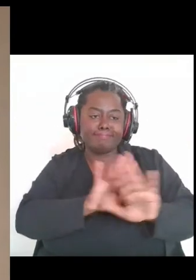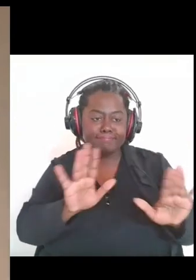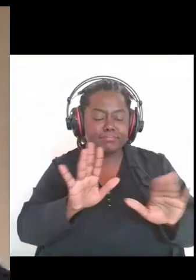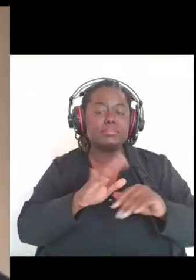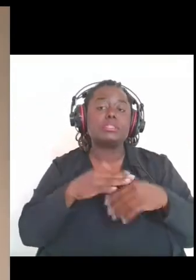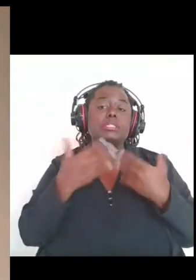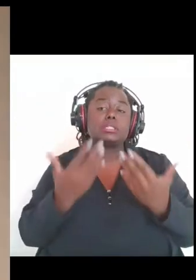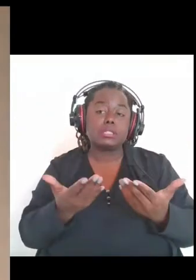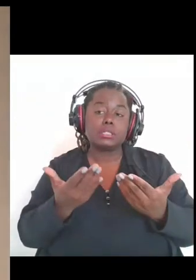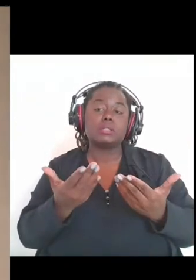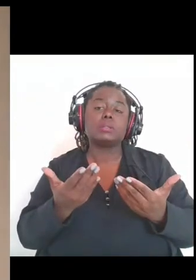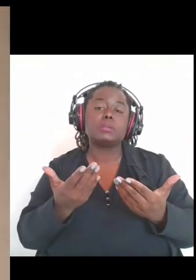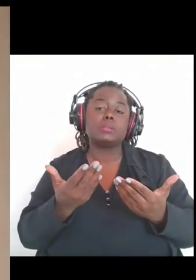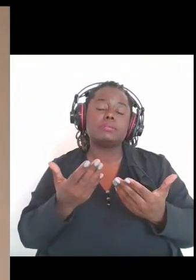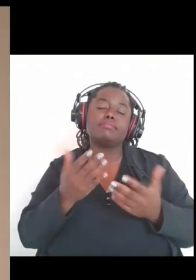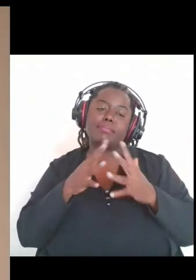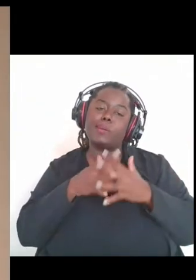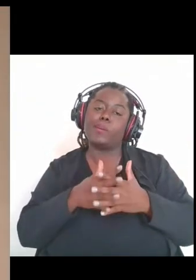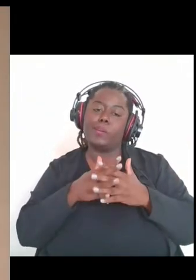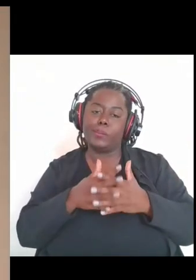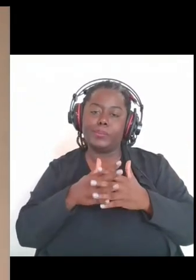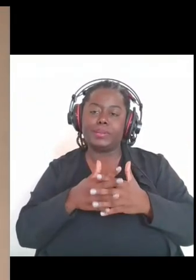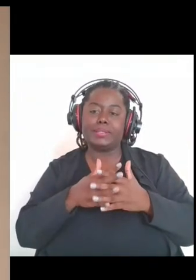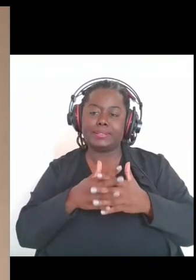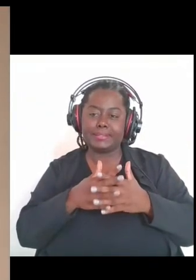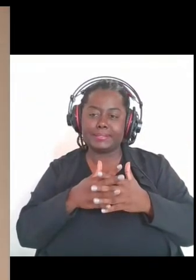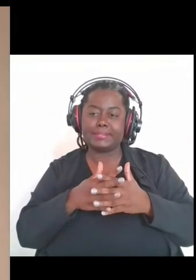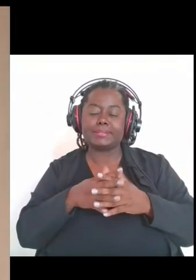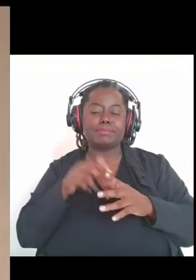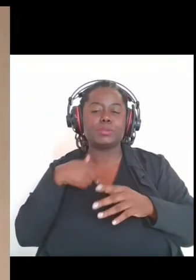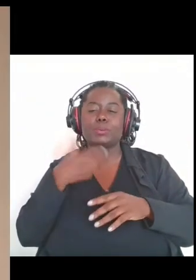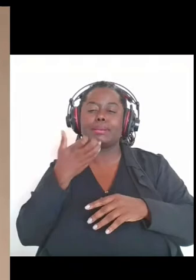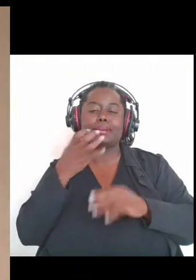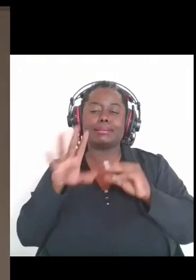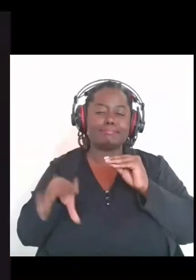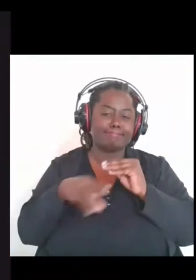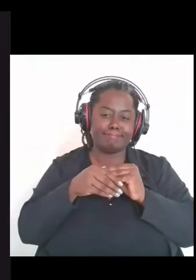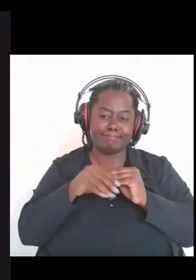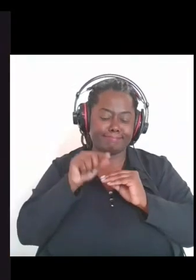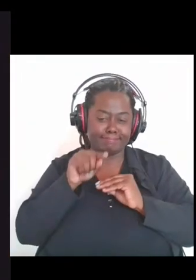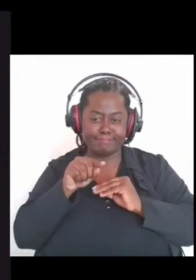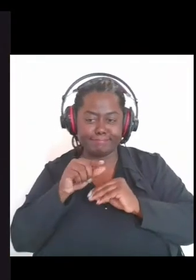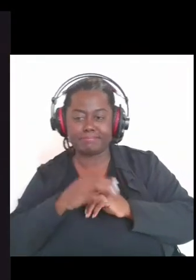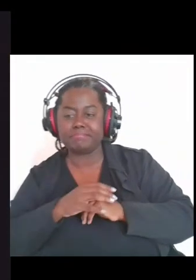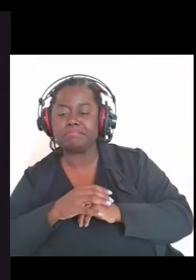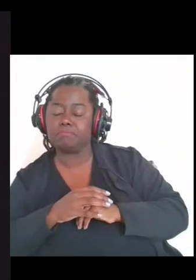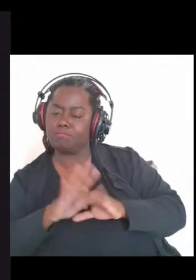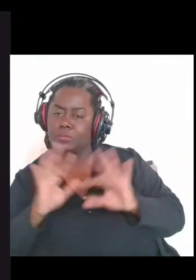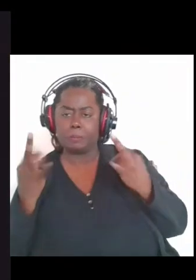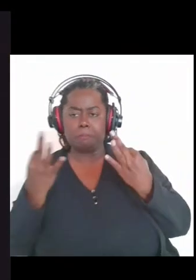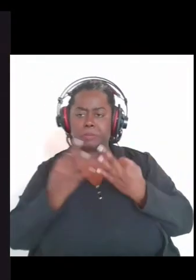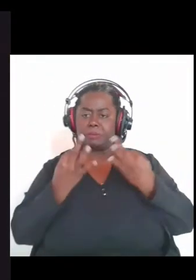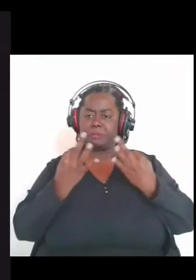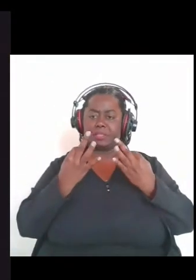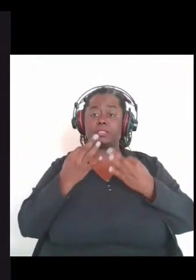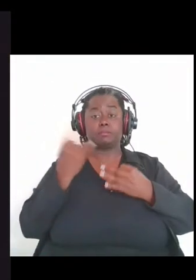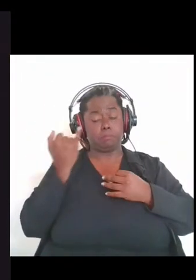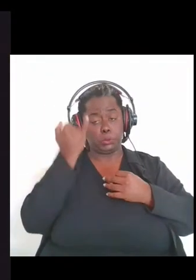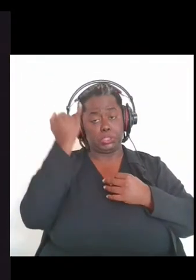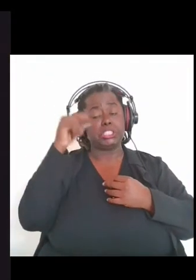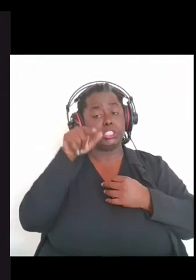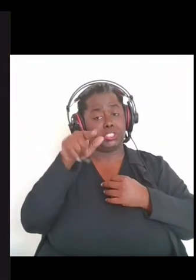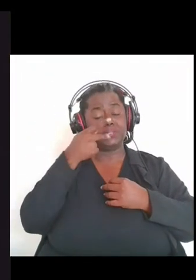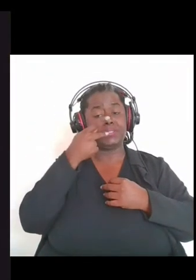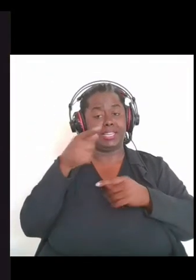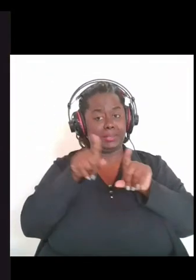just really give up it's very accomplished but I'm sorry I just wanted to add this point thank you that was